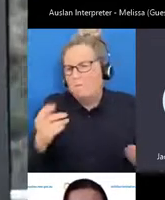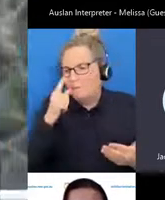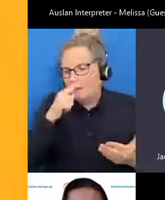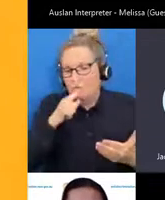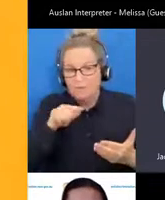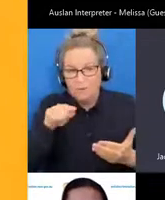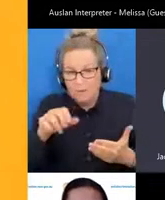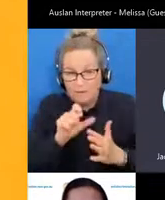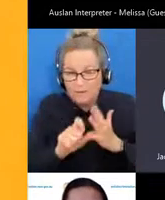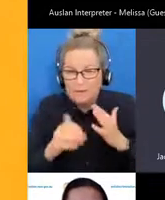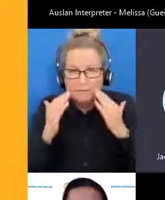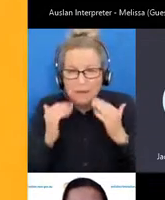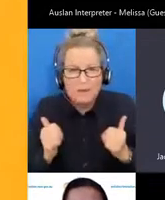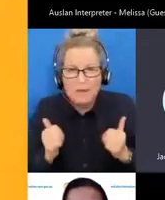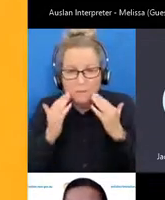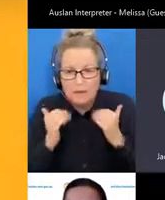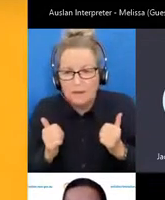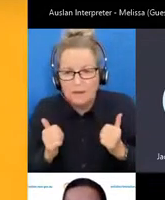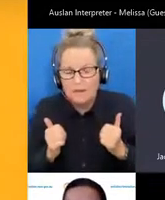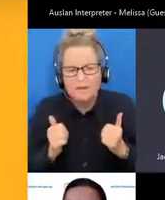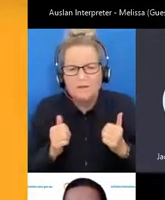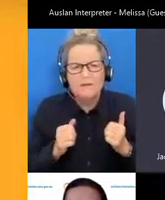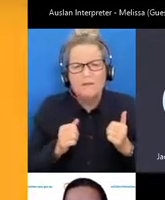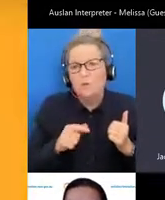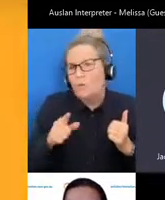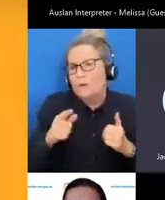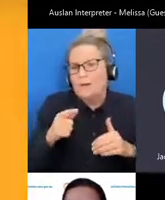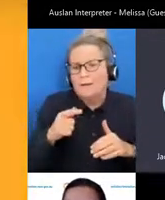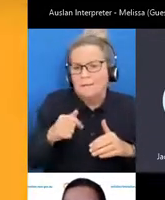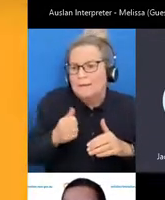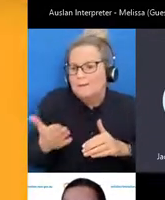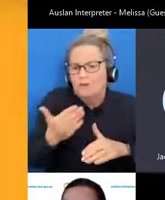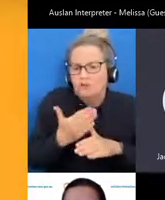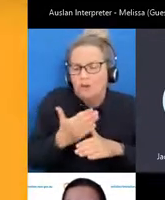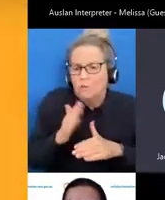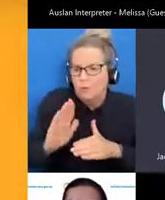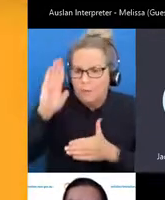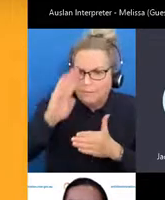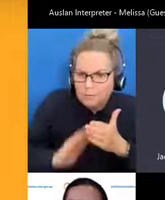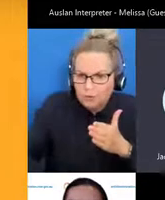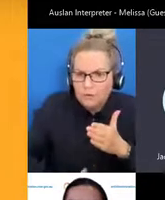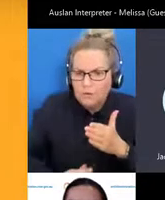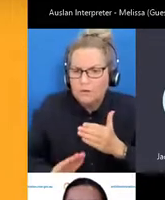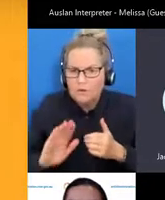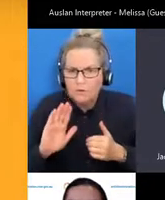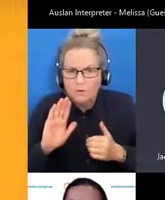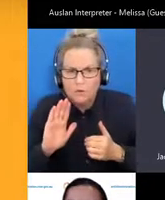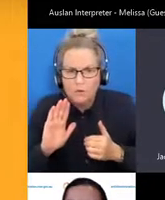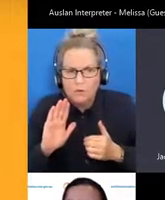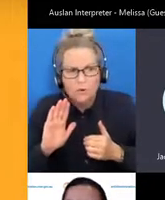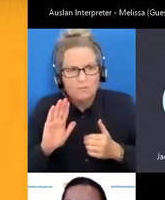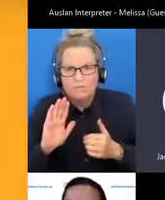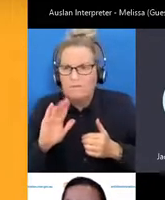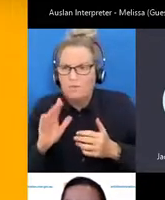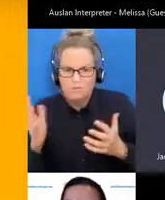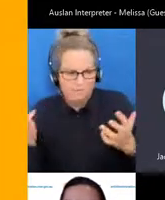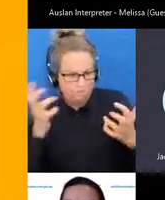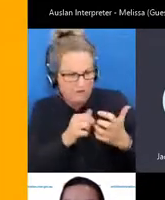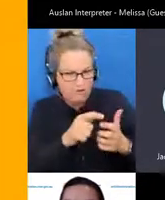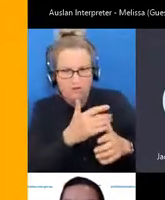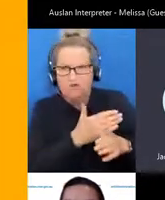a disability, we're really employing them for their experience in a particular